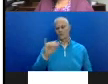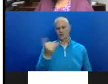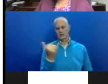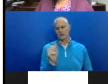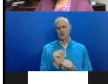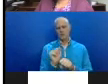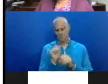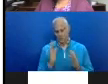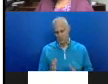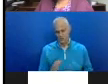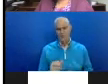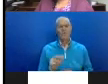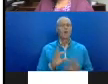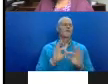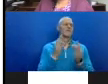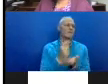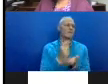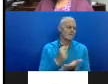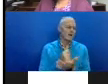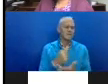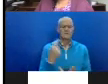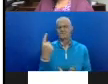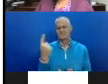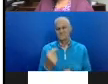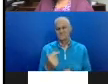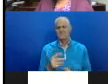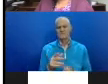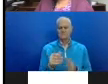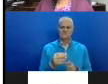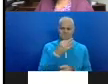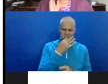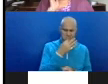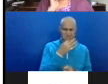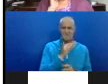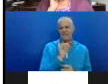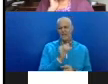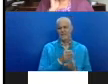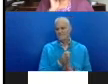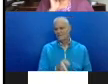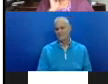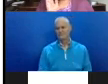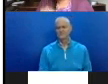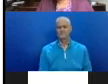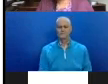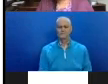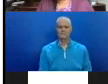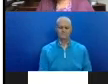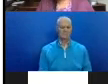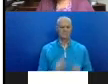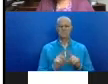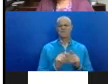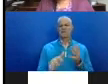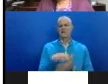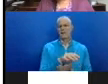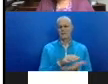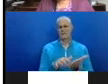or family therapists or other people who are skilled at that. So there's just different combinations, and